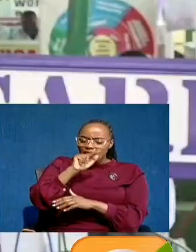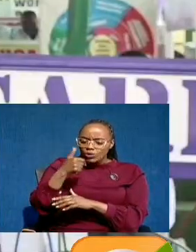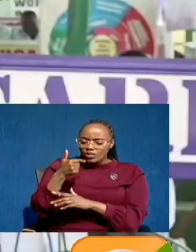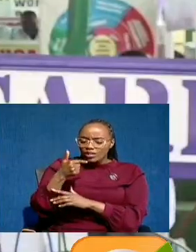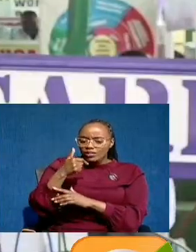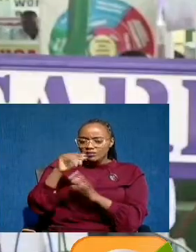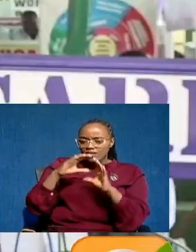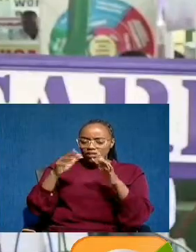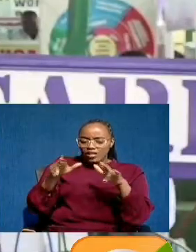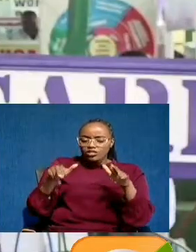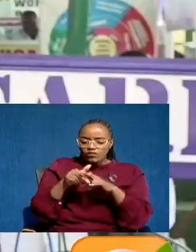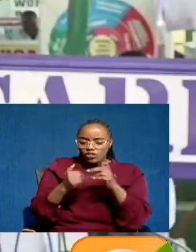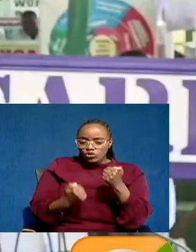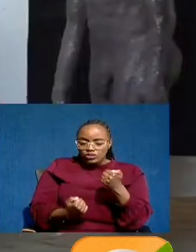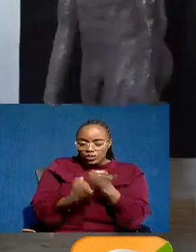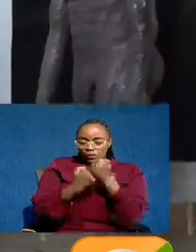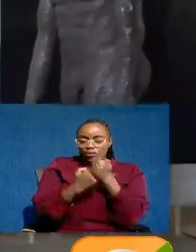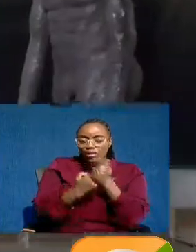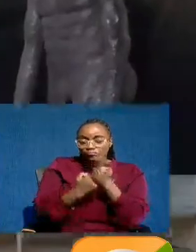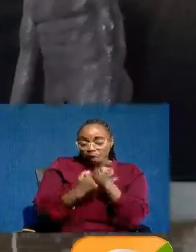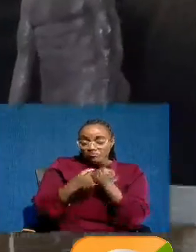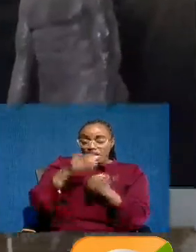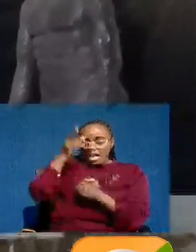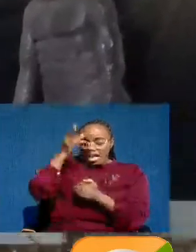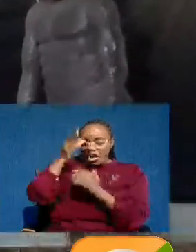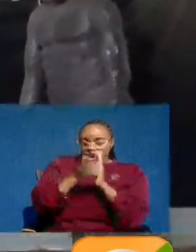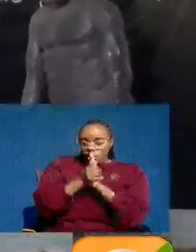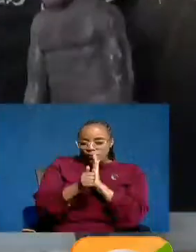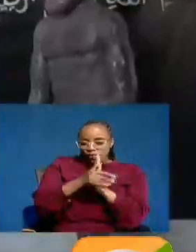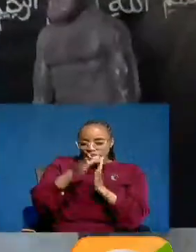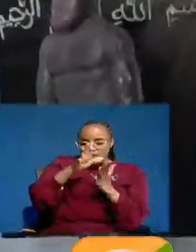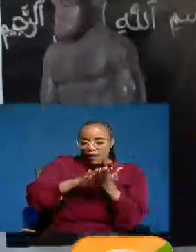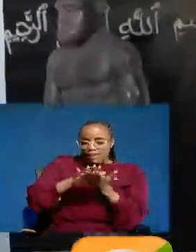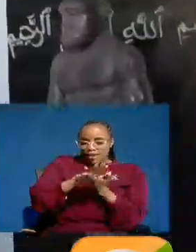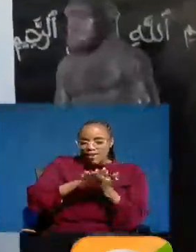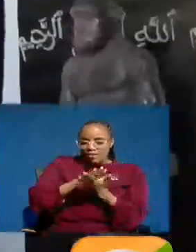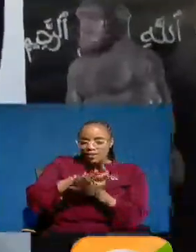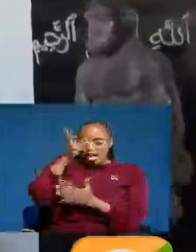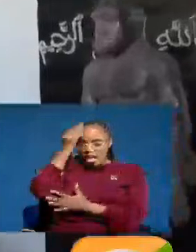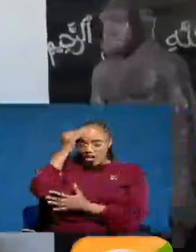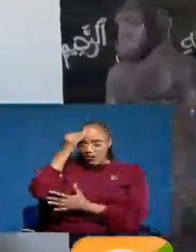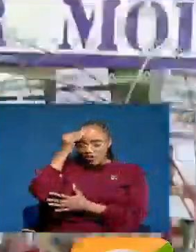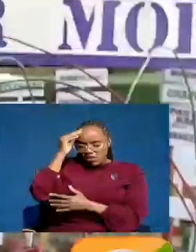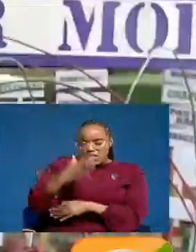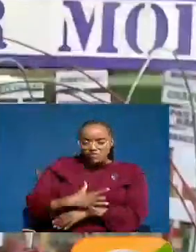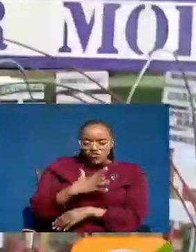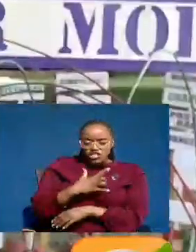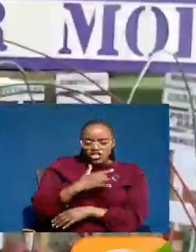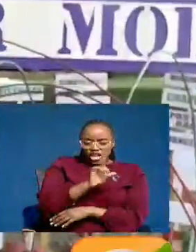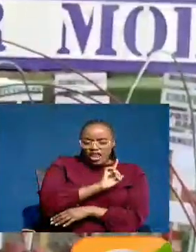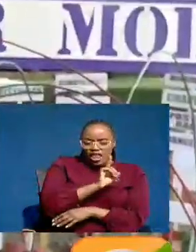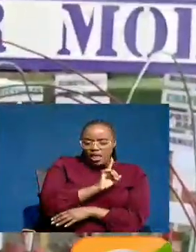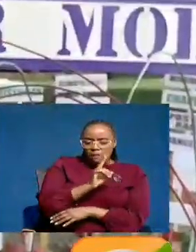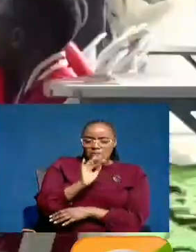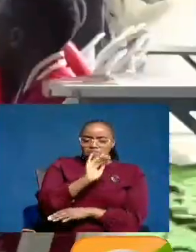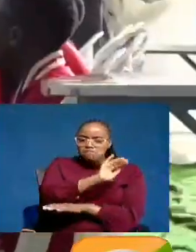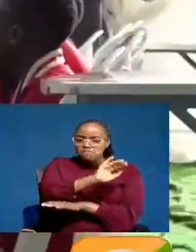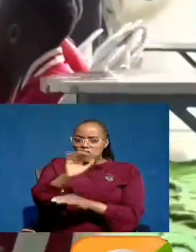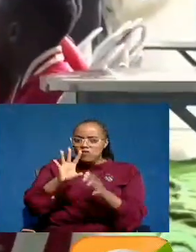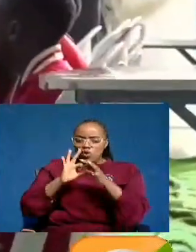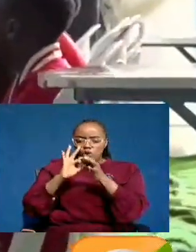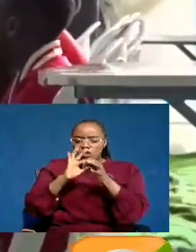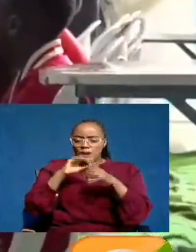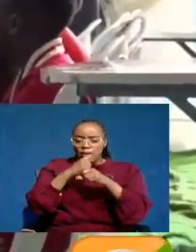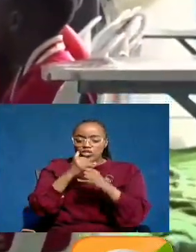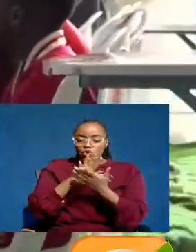support competence-based education. The PS who toured the Gravity CBC Center in Nairobi called for greater collaboration in